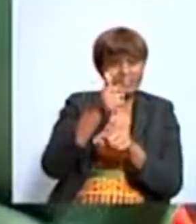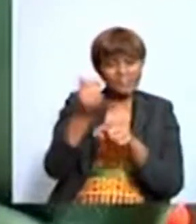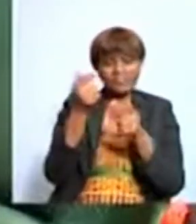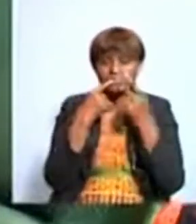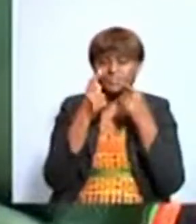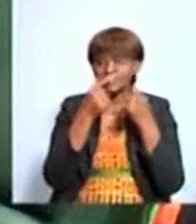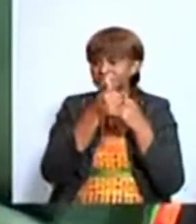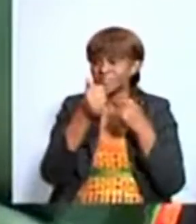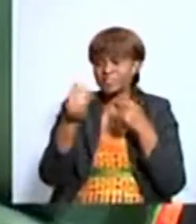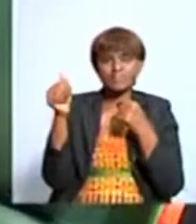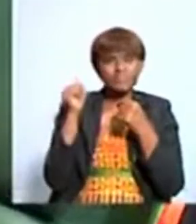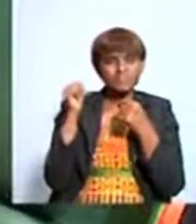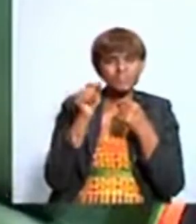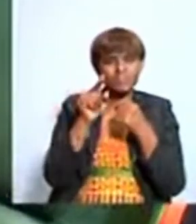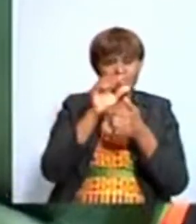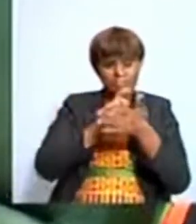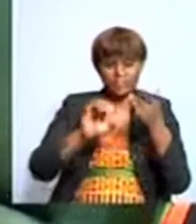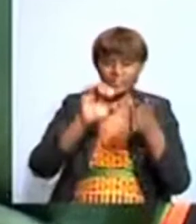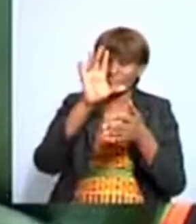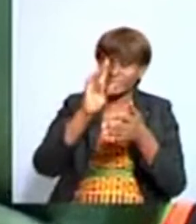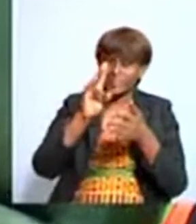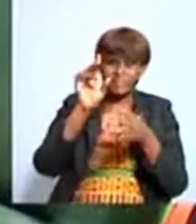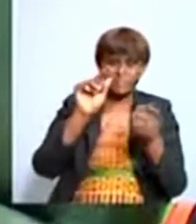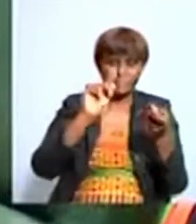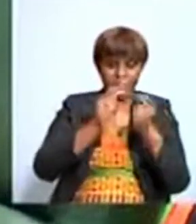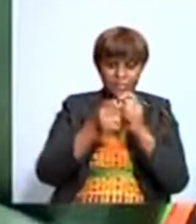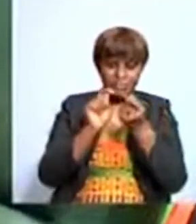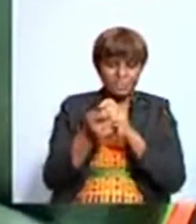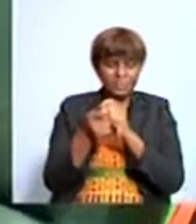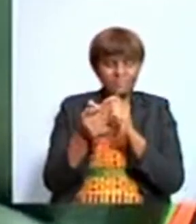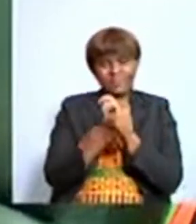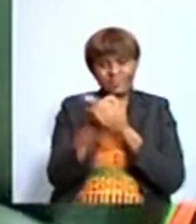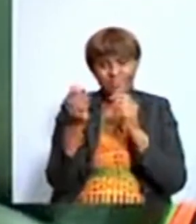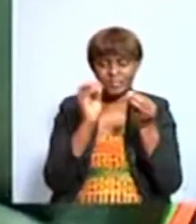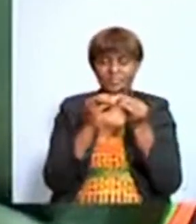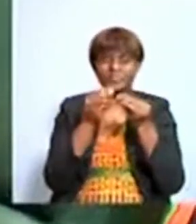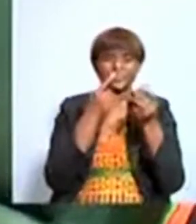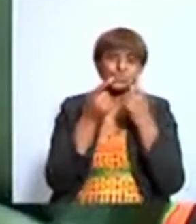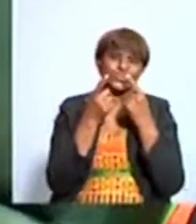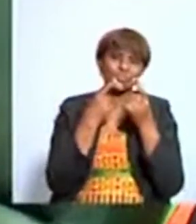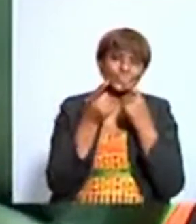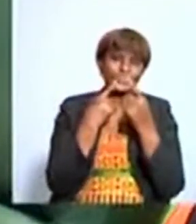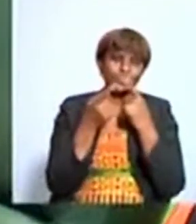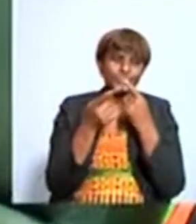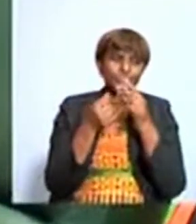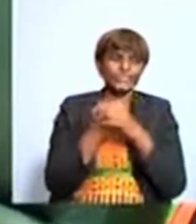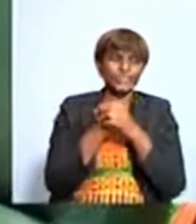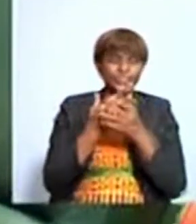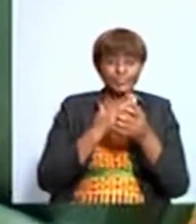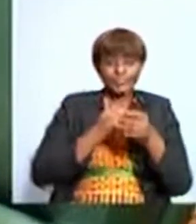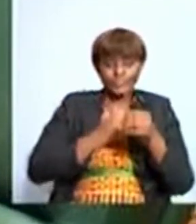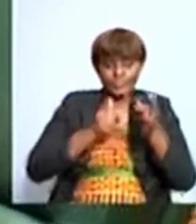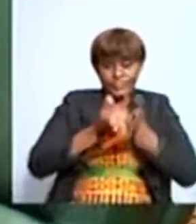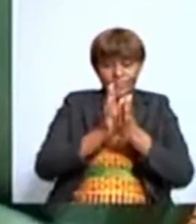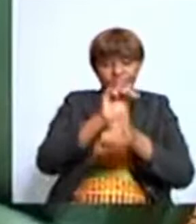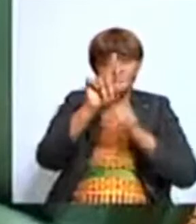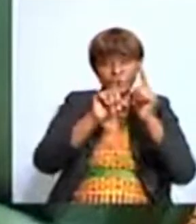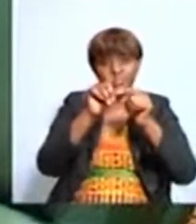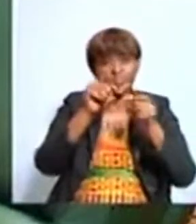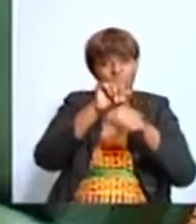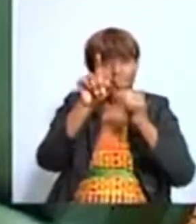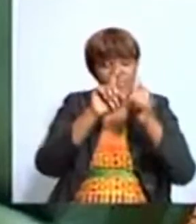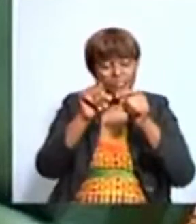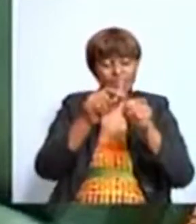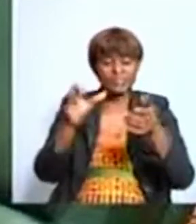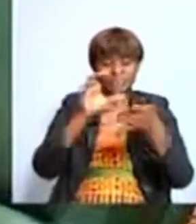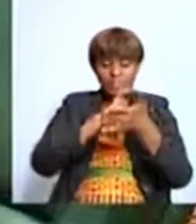Any objection? Clause 7 as amended. Any further debate? I put the question. The question is that Clause